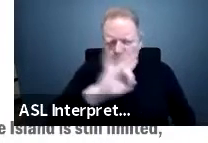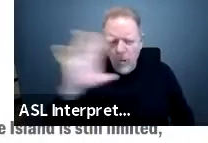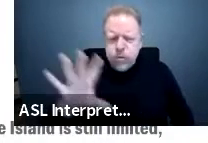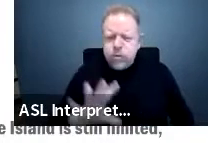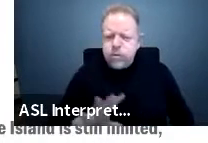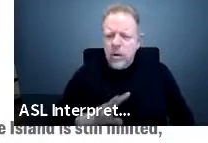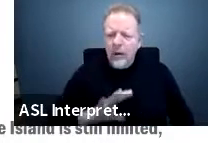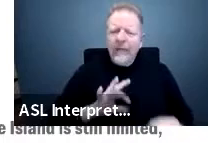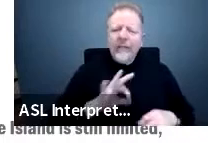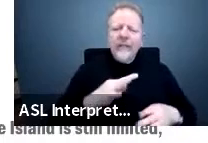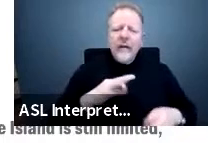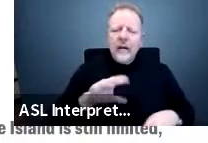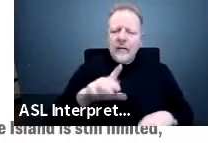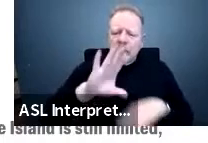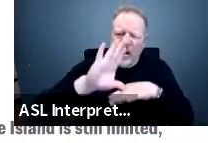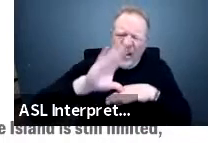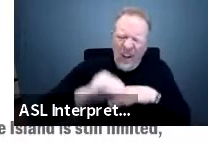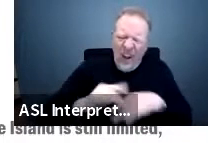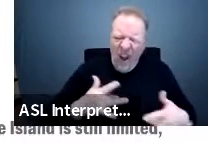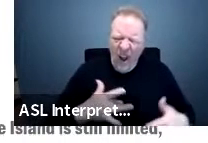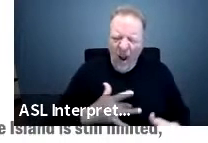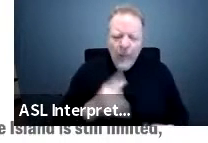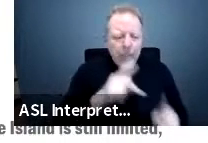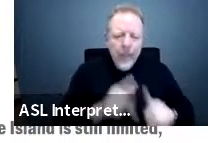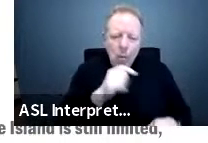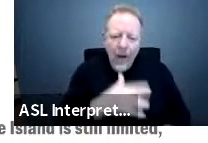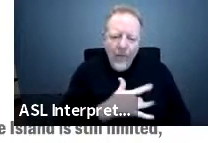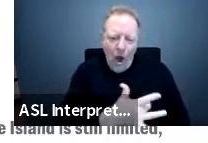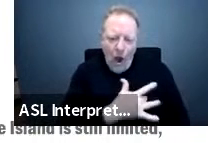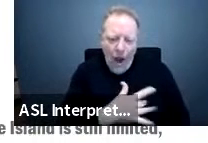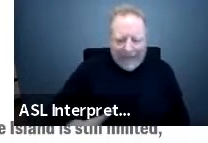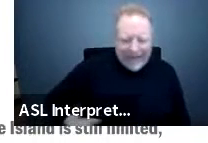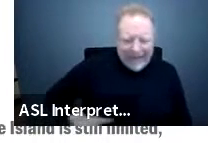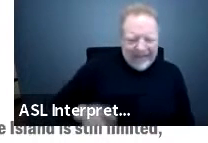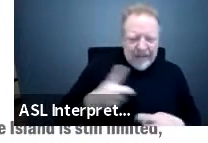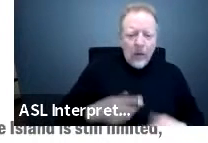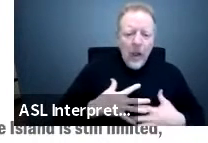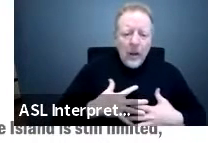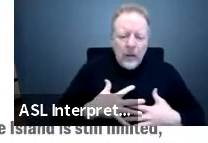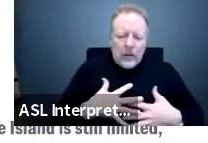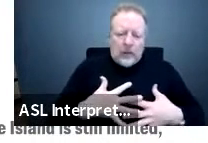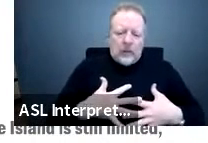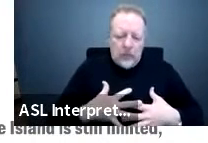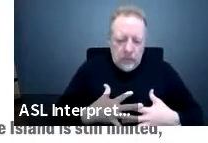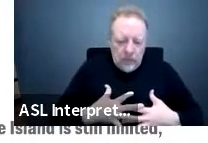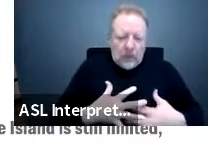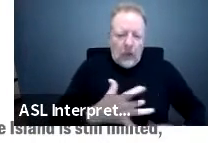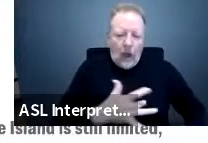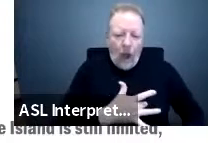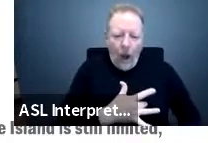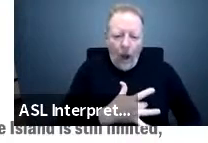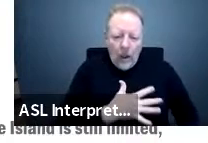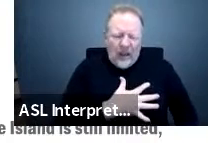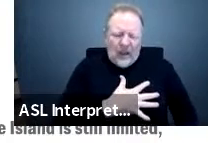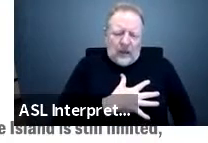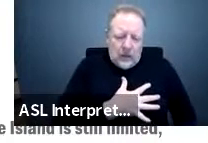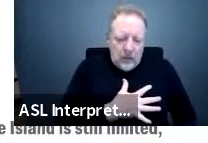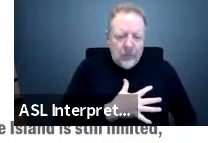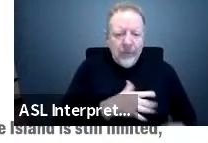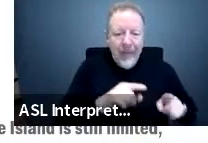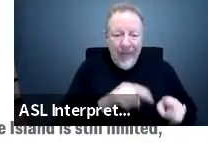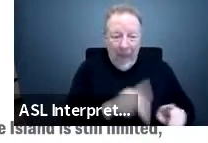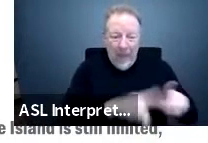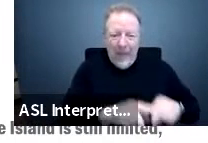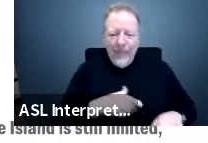see this is also reflected in heart disease and kidney disease, where people with significant heart conditions, people